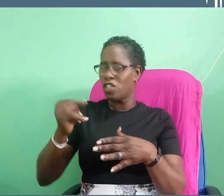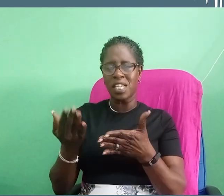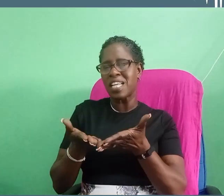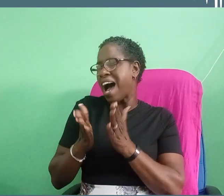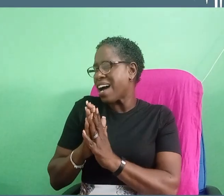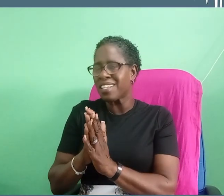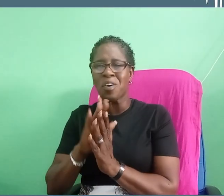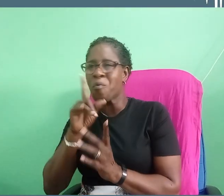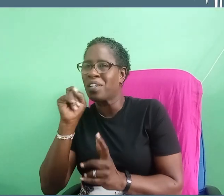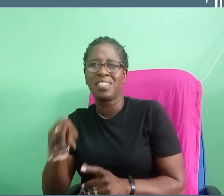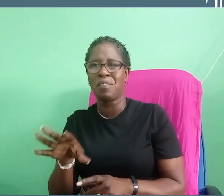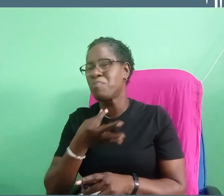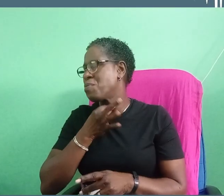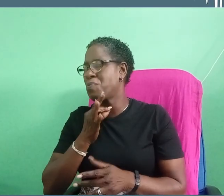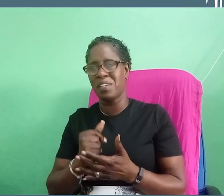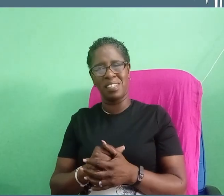do that together as a movement.